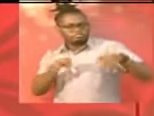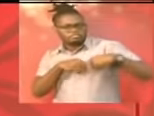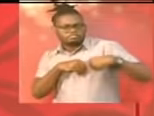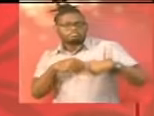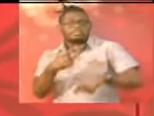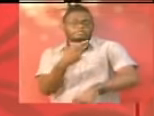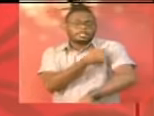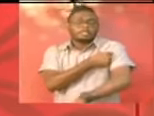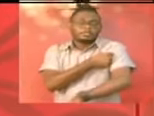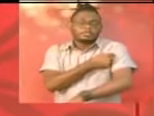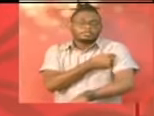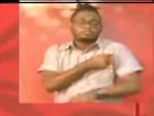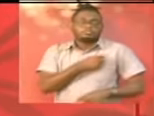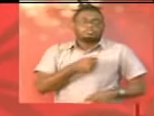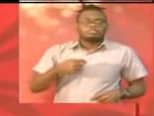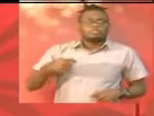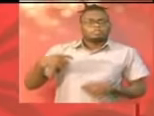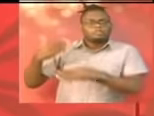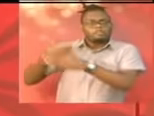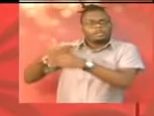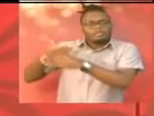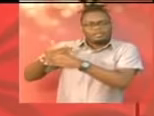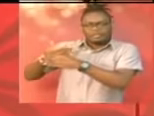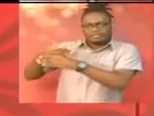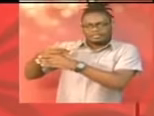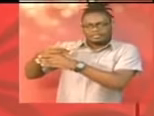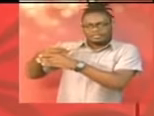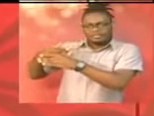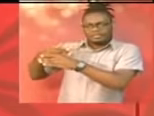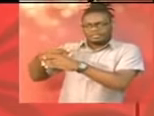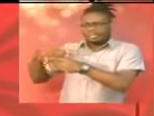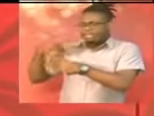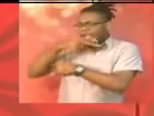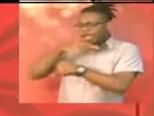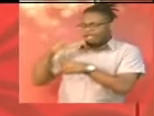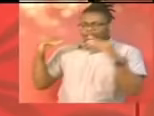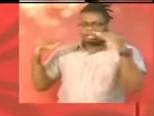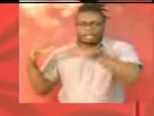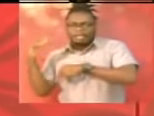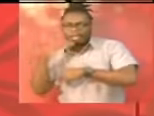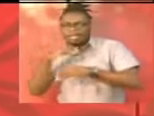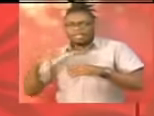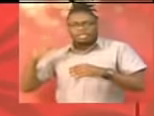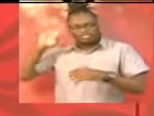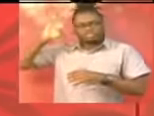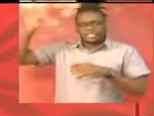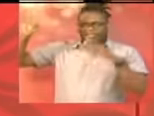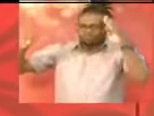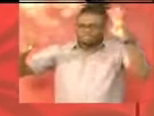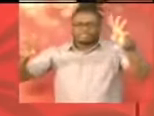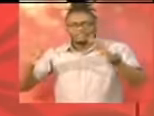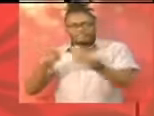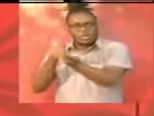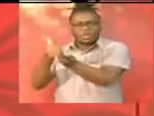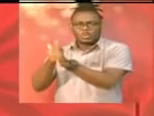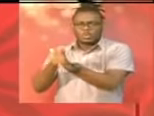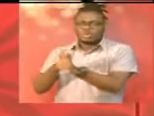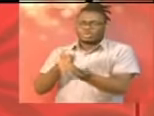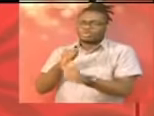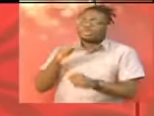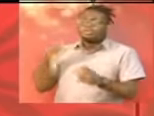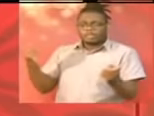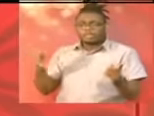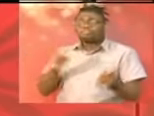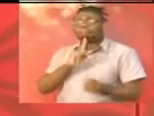legends surrounding the vaccine. I remind them that social media platforms are not the best sources of scholarly and